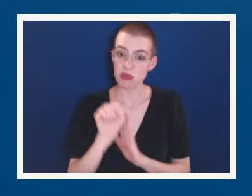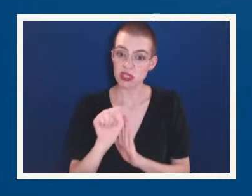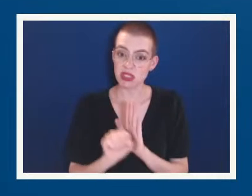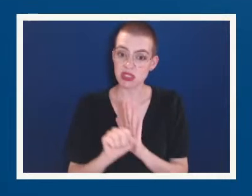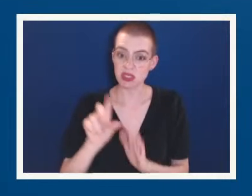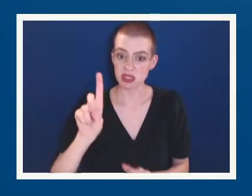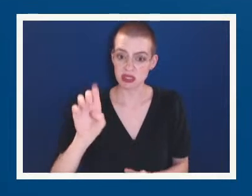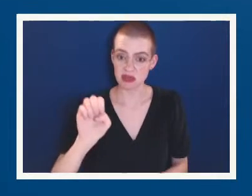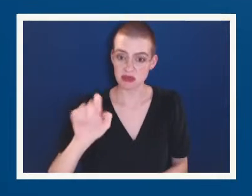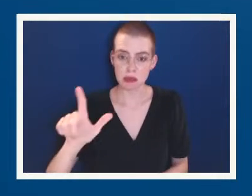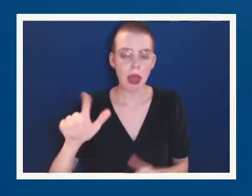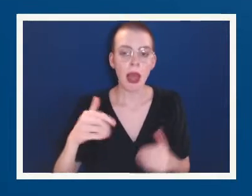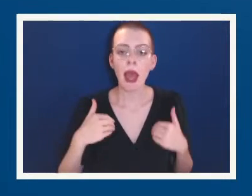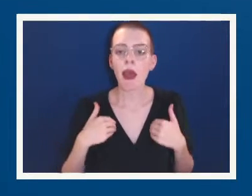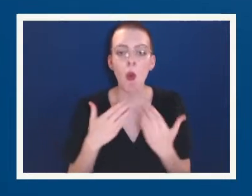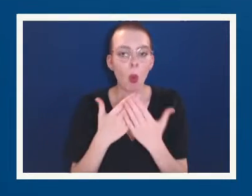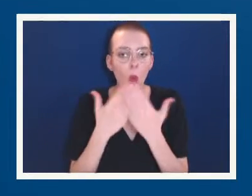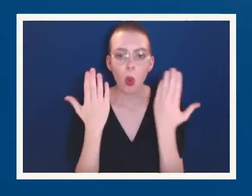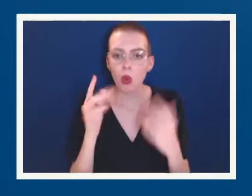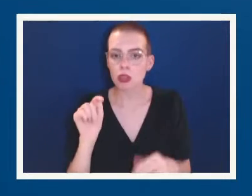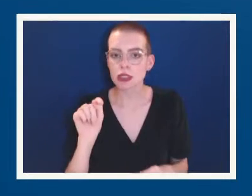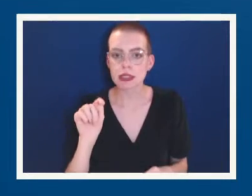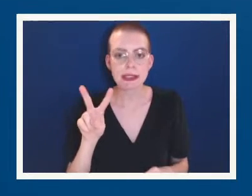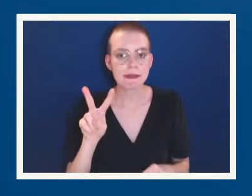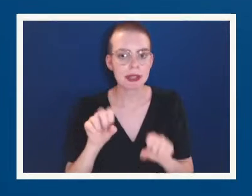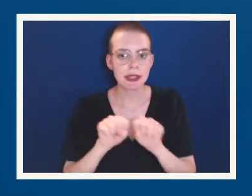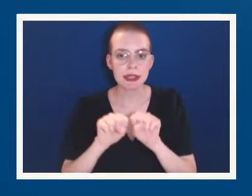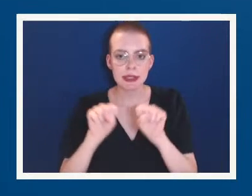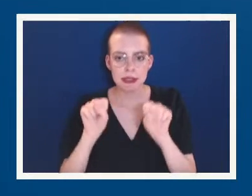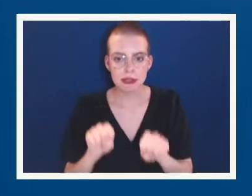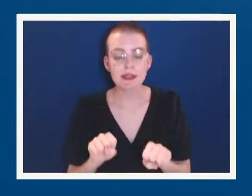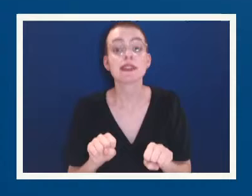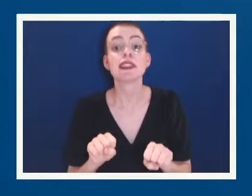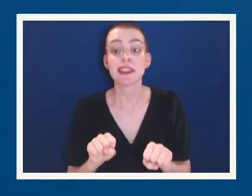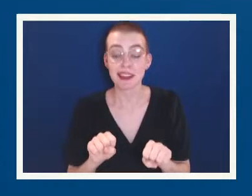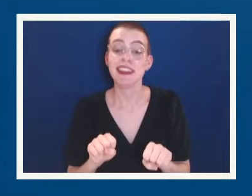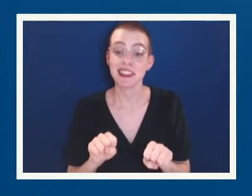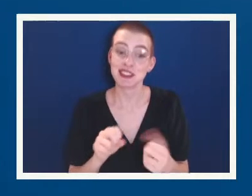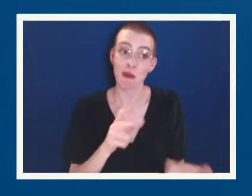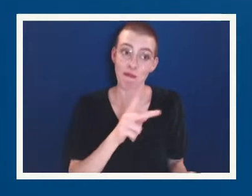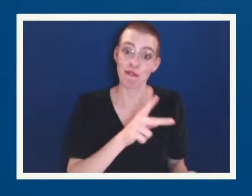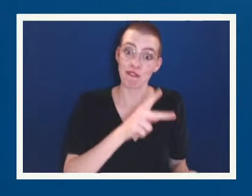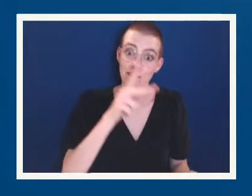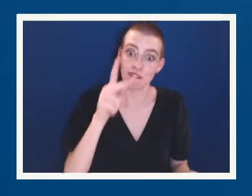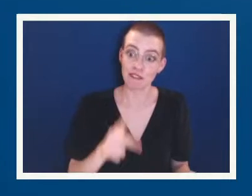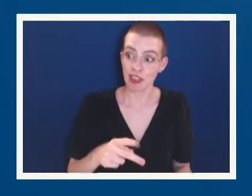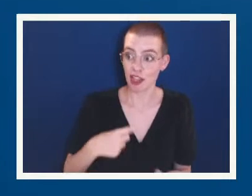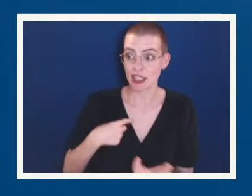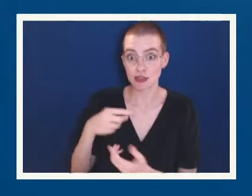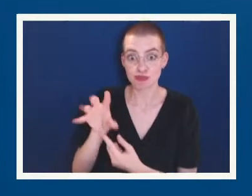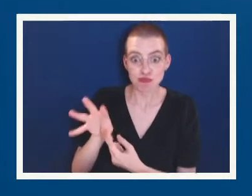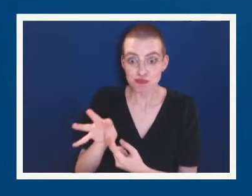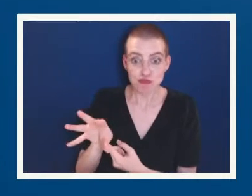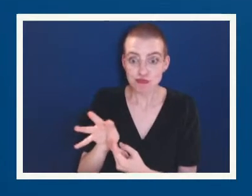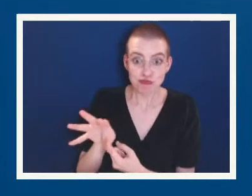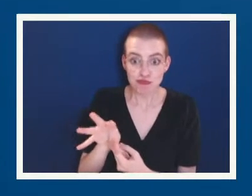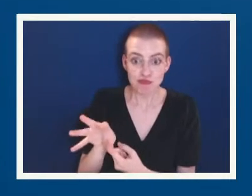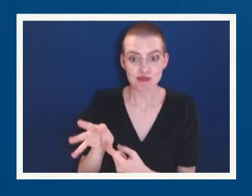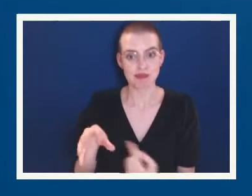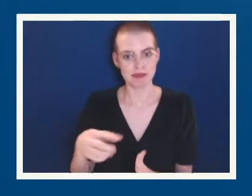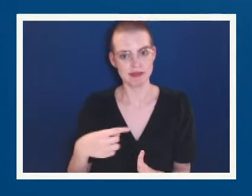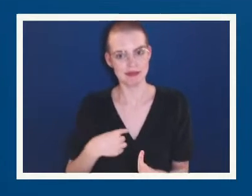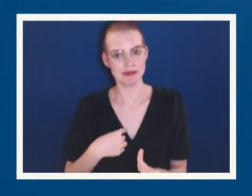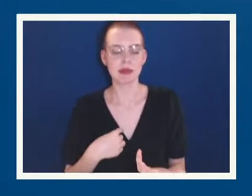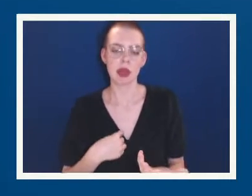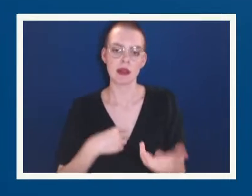television station. So Philadelphia TV had to cover me the same as they covered all the Pennsylvania senators. I was known as Pennsylvania's